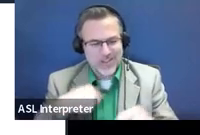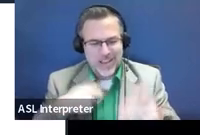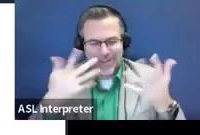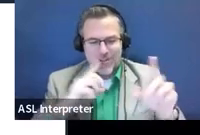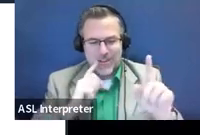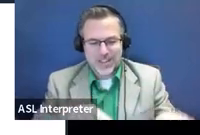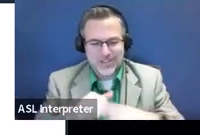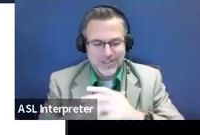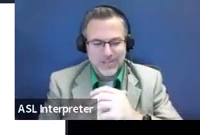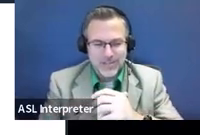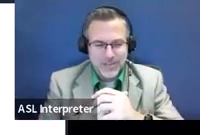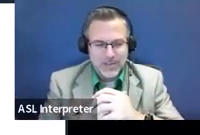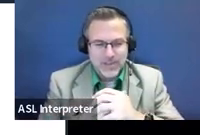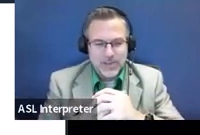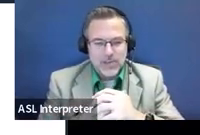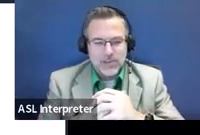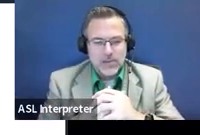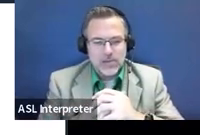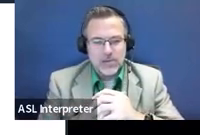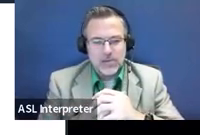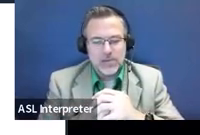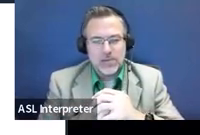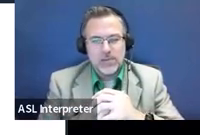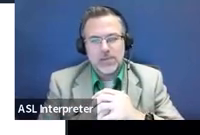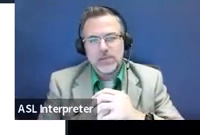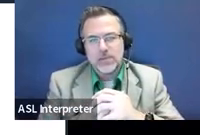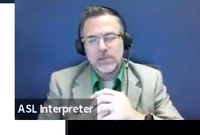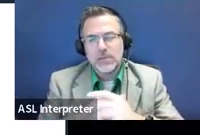that. I have a question. Should